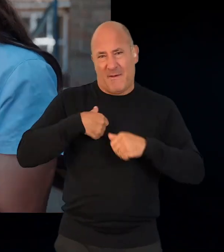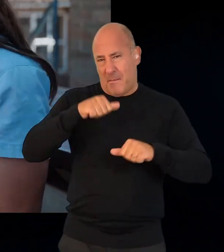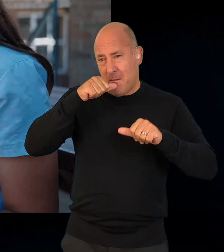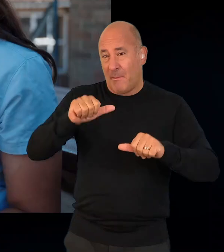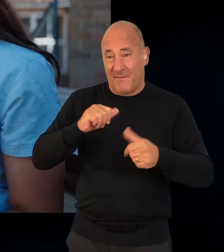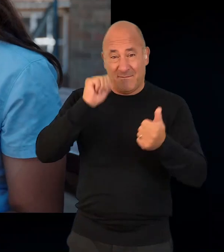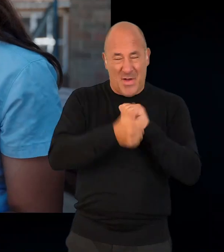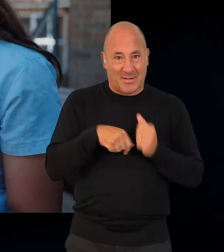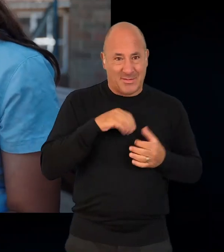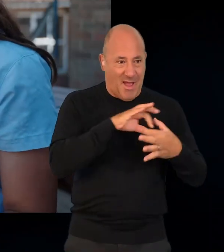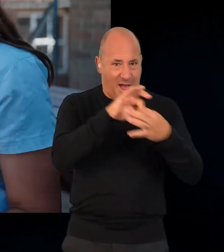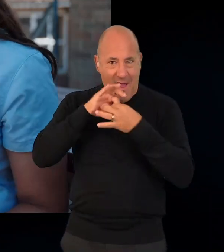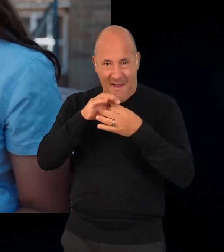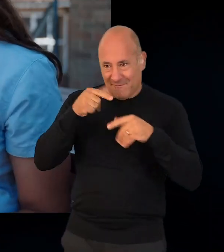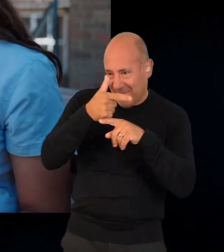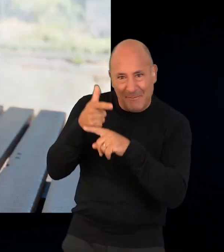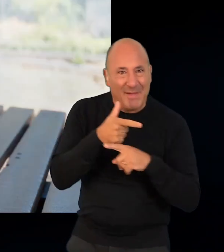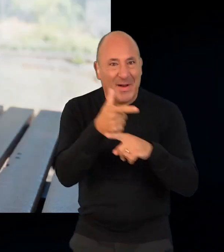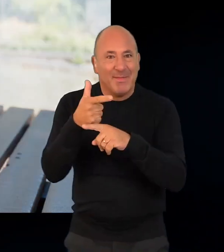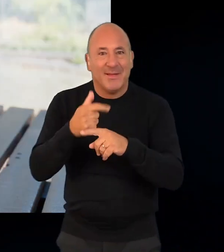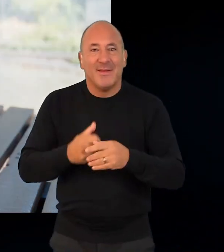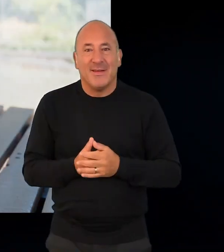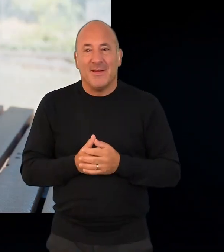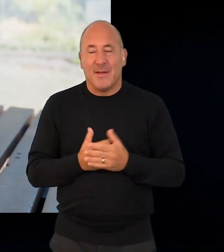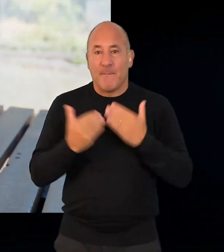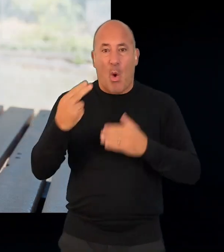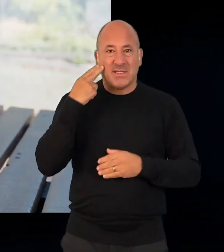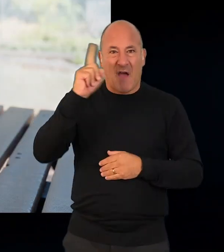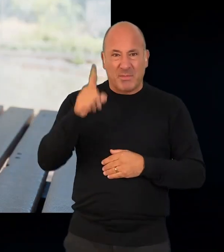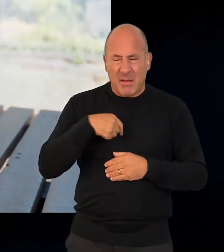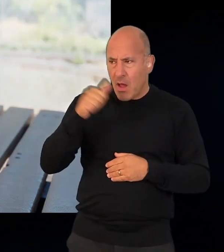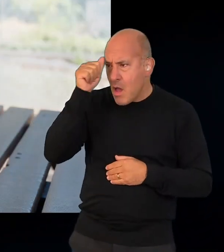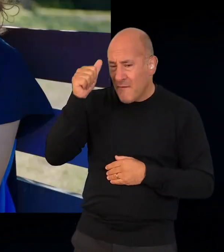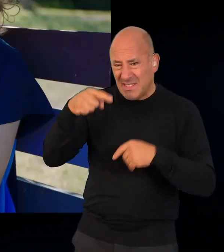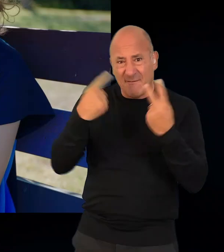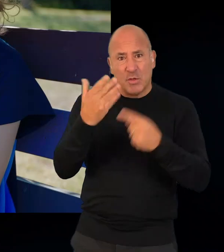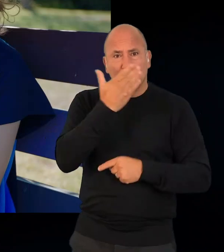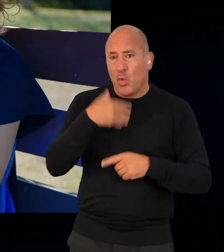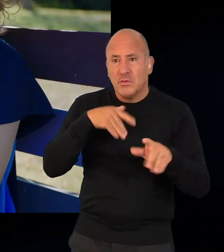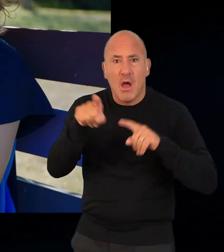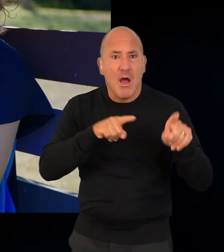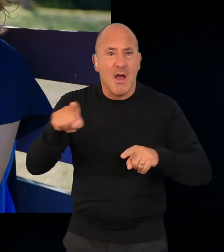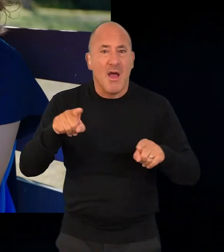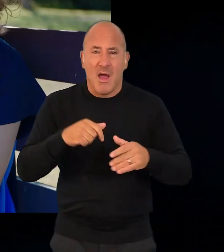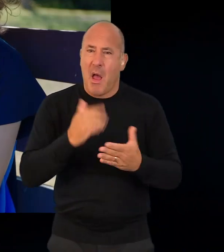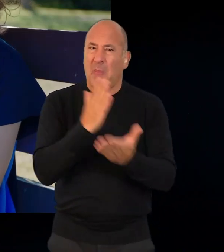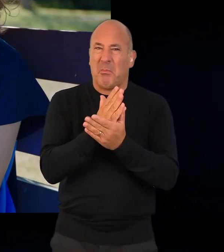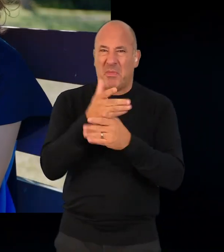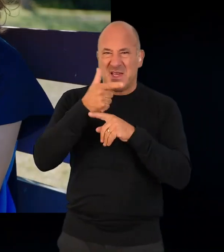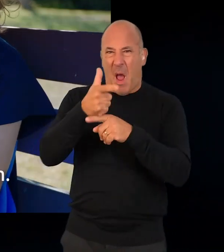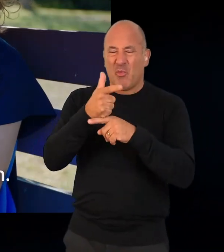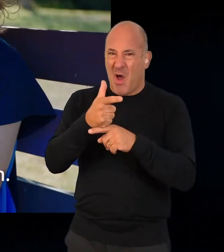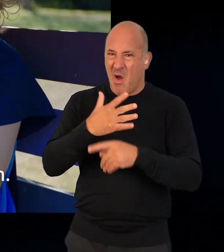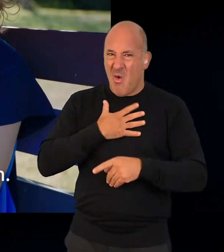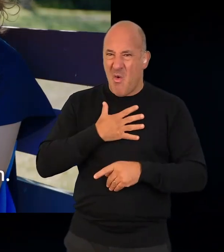was bonding with my friends, filming with them. Getting to know more deaf people from other schools. Definitely, I think working